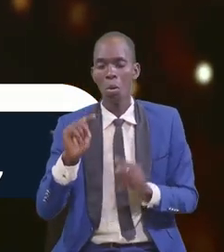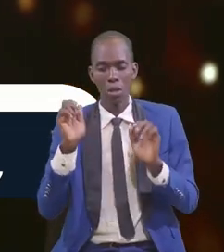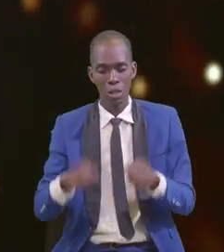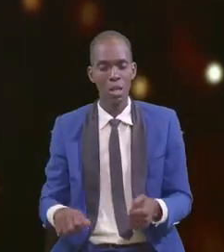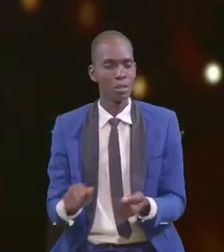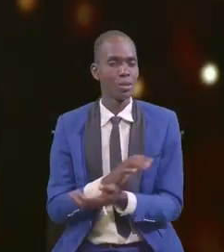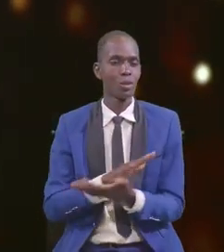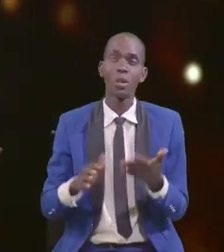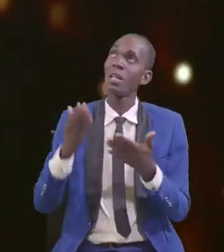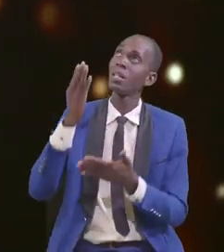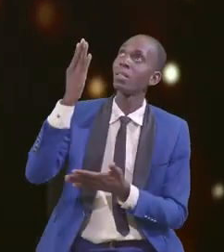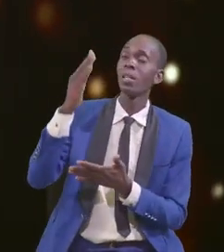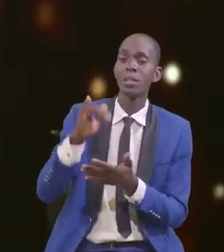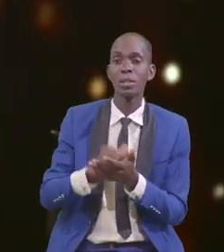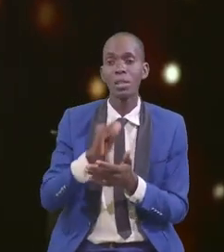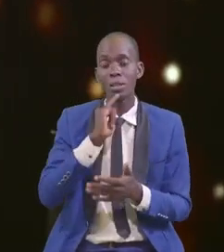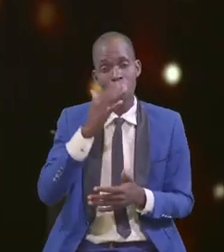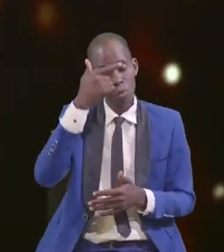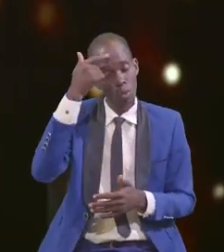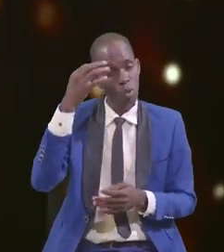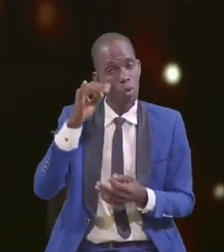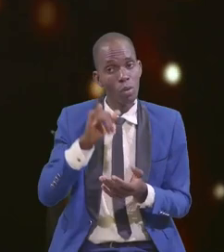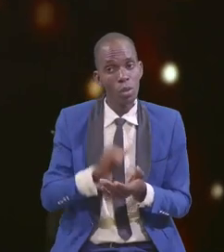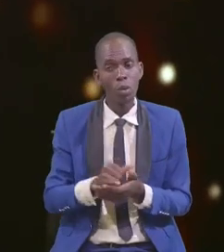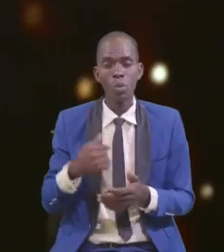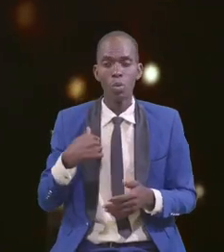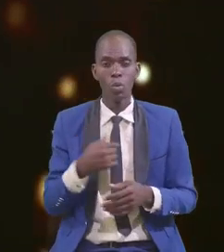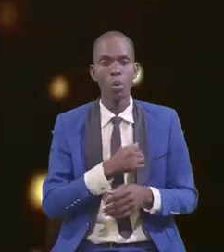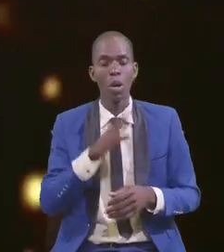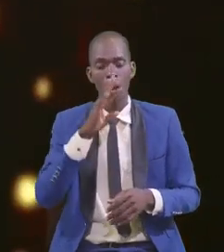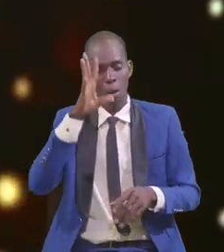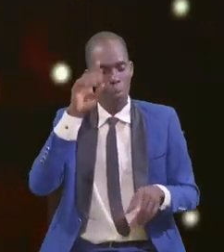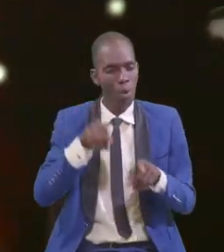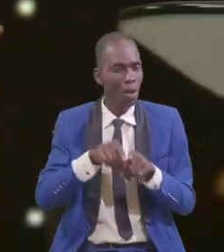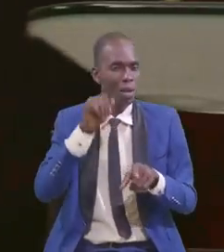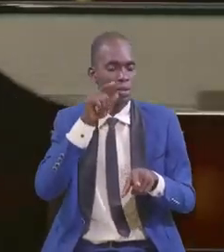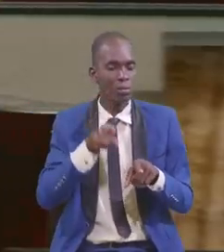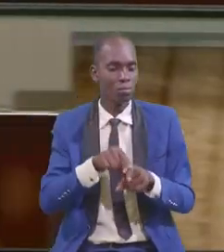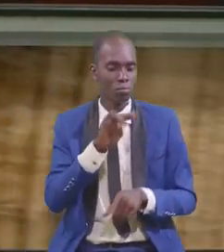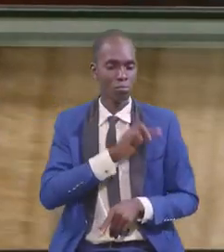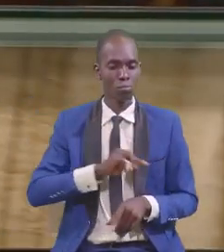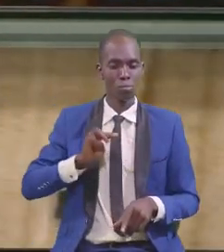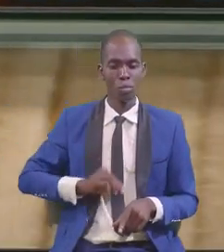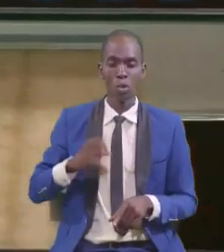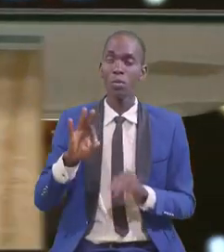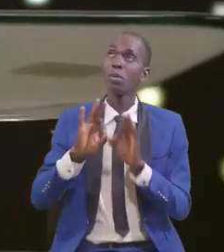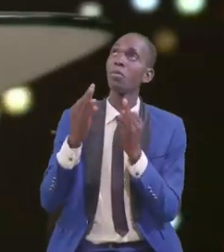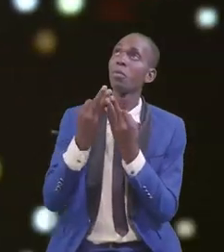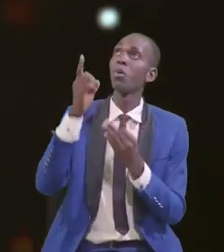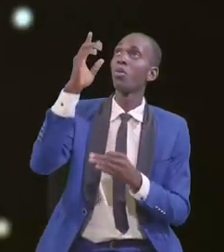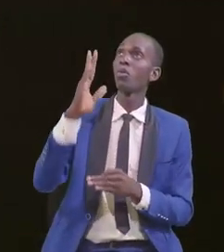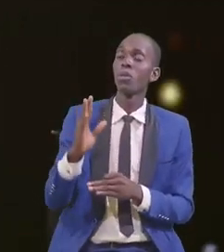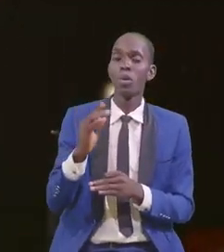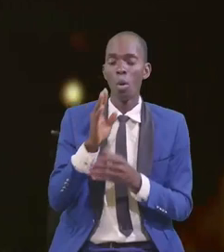we appear to be brothers, sisters, members of the family of God, lowly, but actually we are